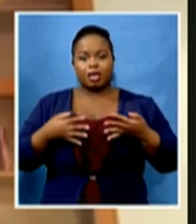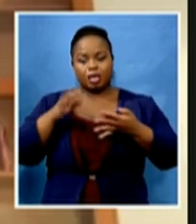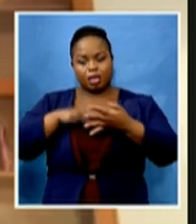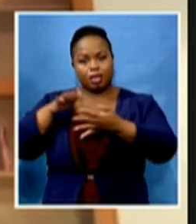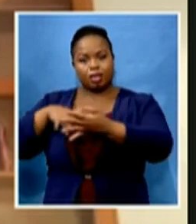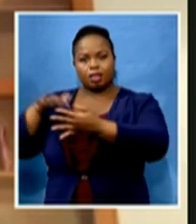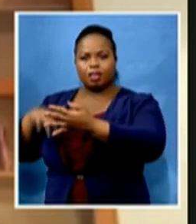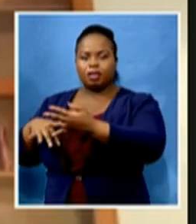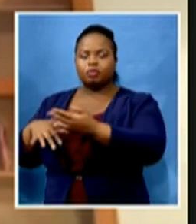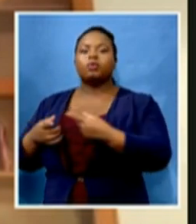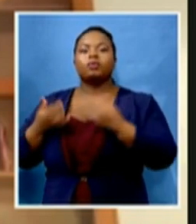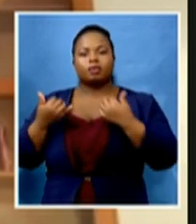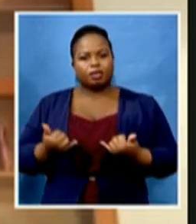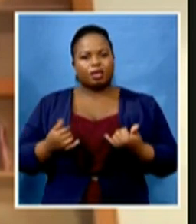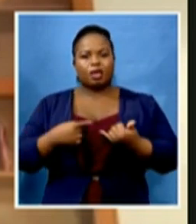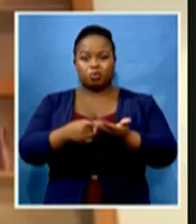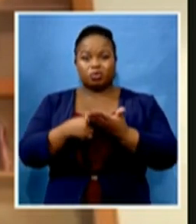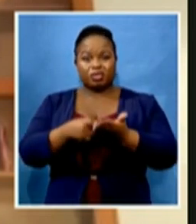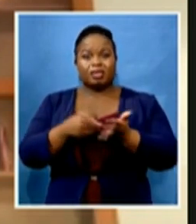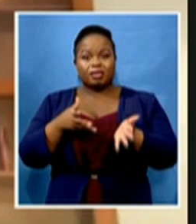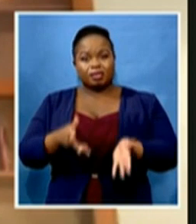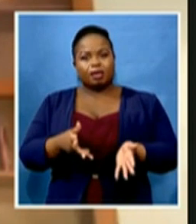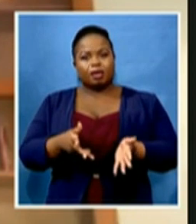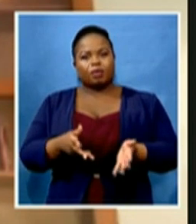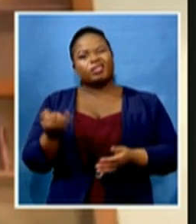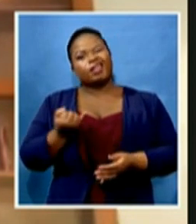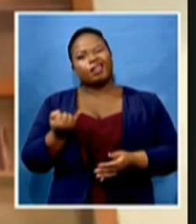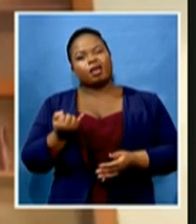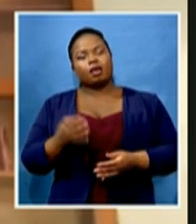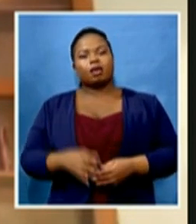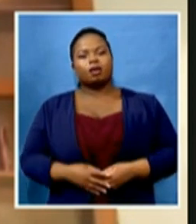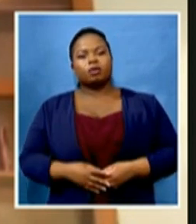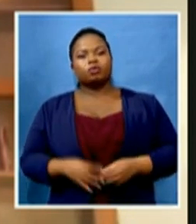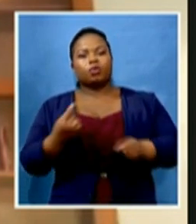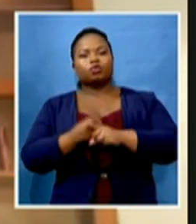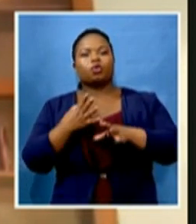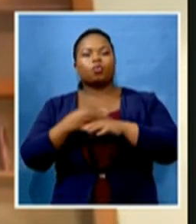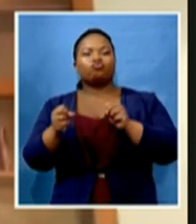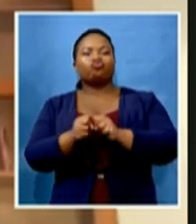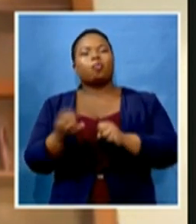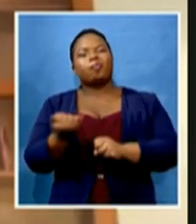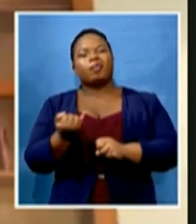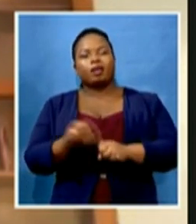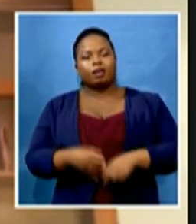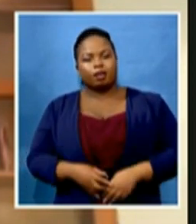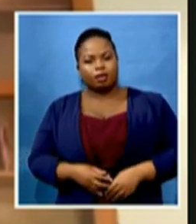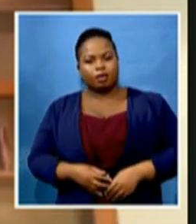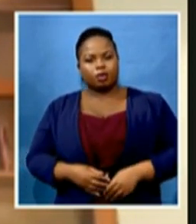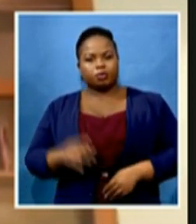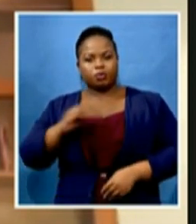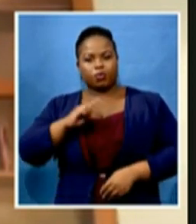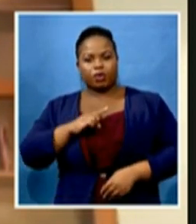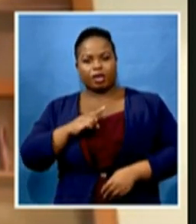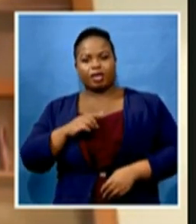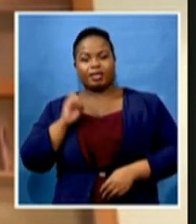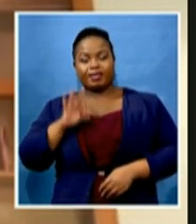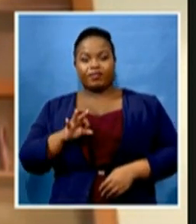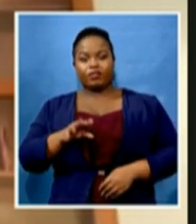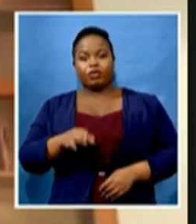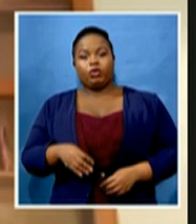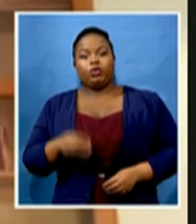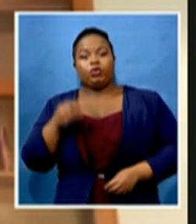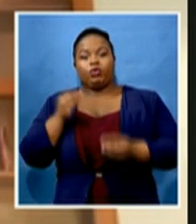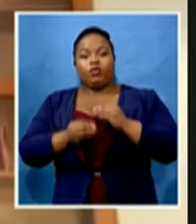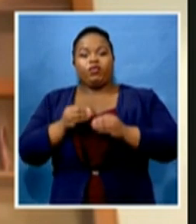it's almost like getting into a workshop where the car is being fixed, but we can only know